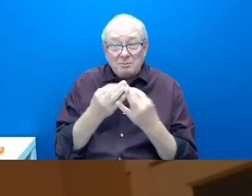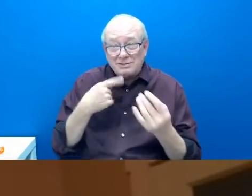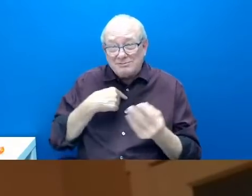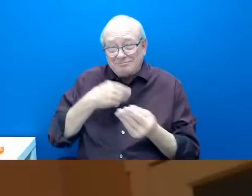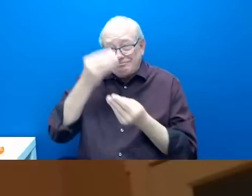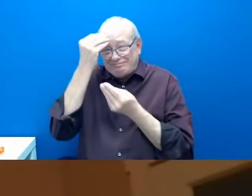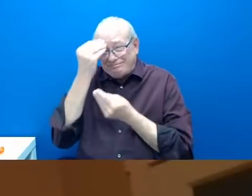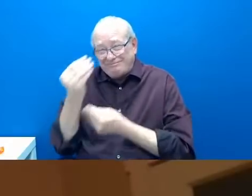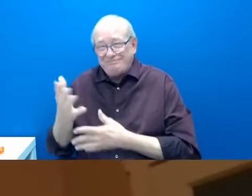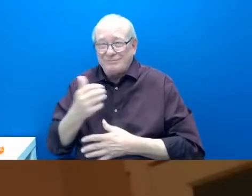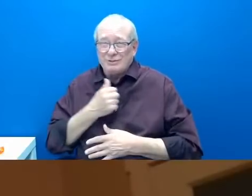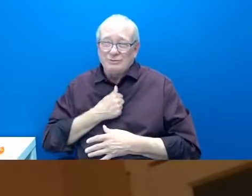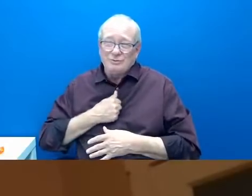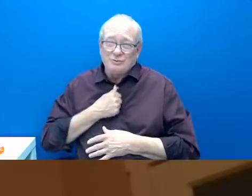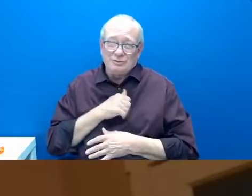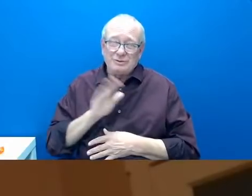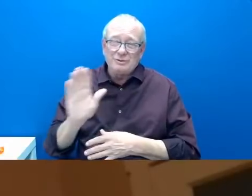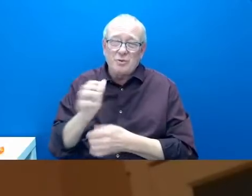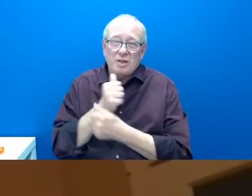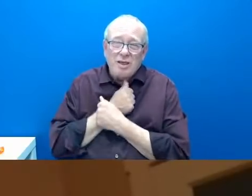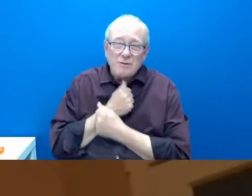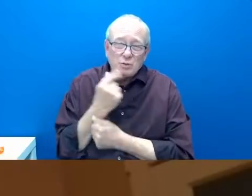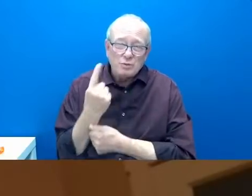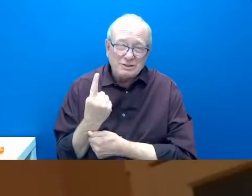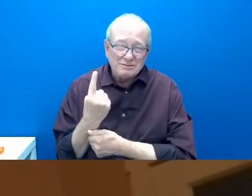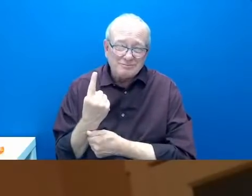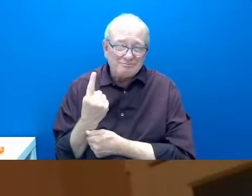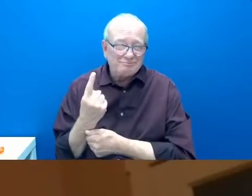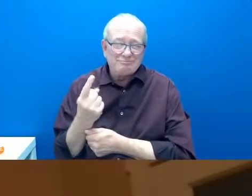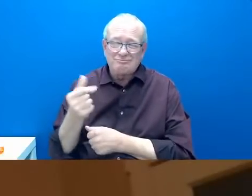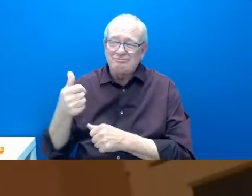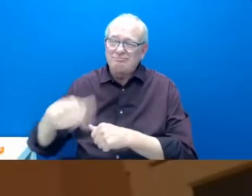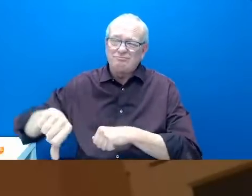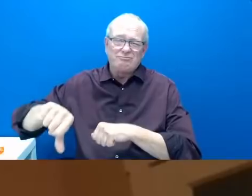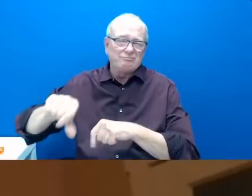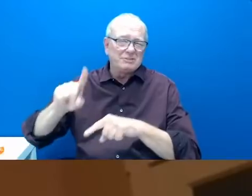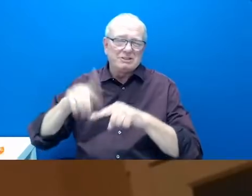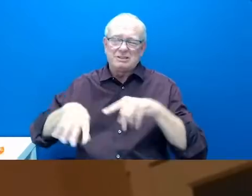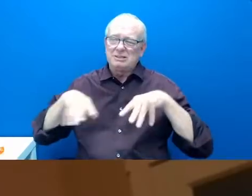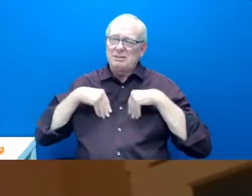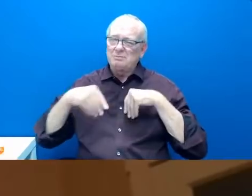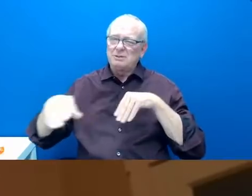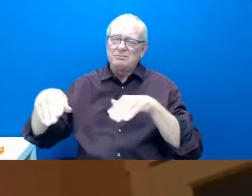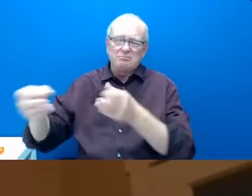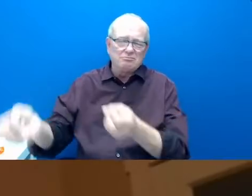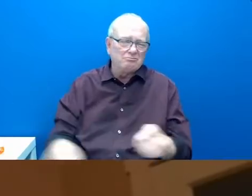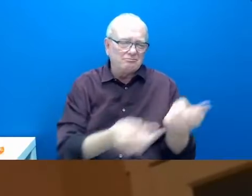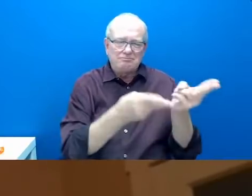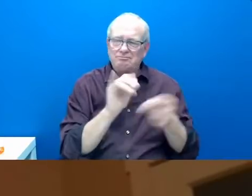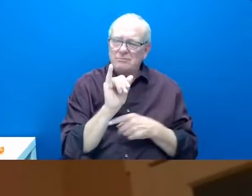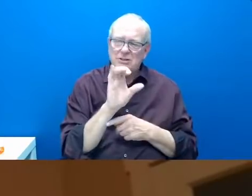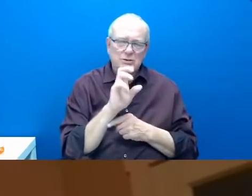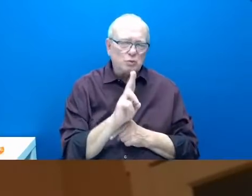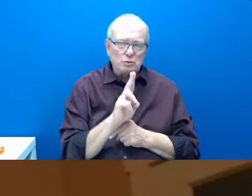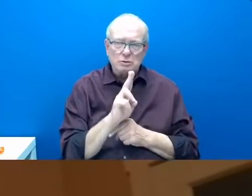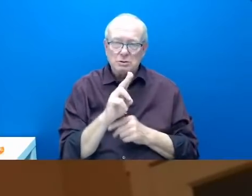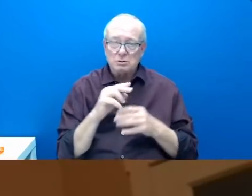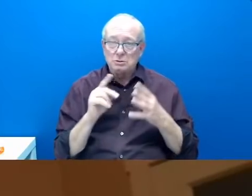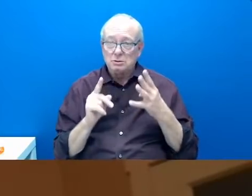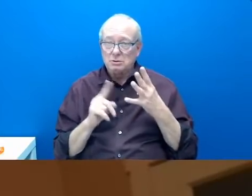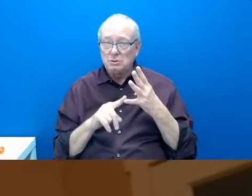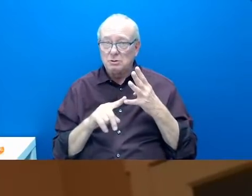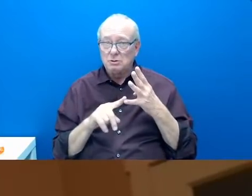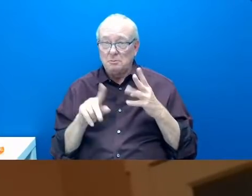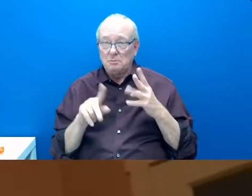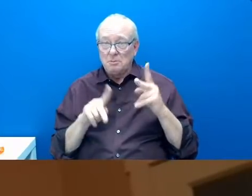one has been deemed not able to take ICU care, and to everybody that may be affected in the